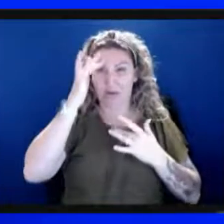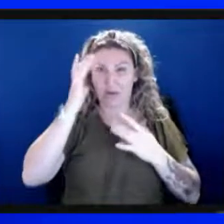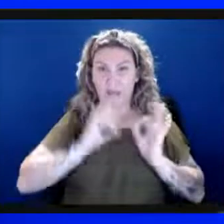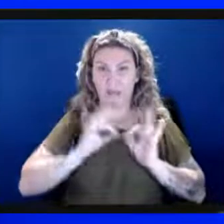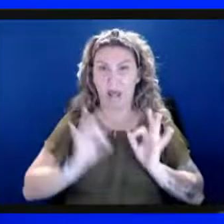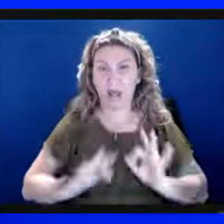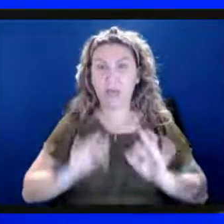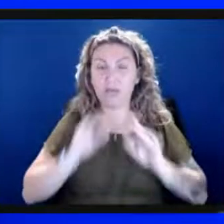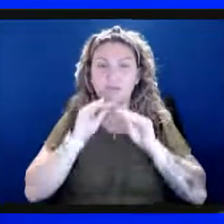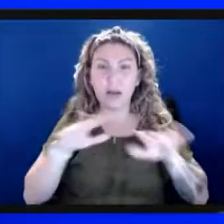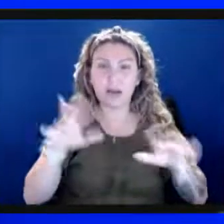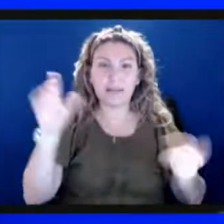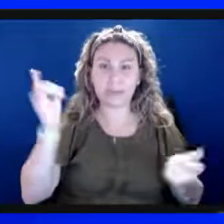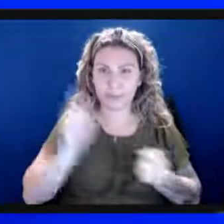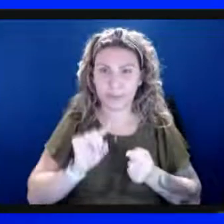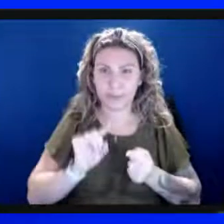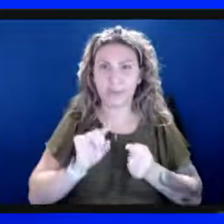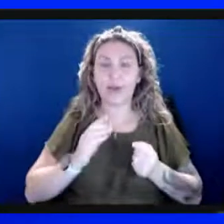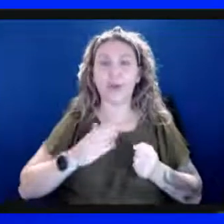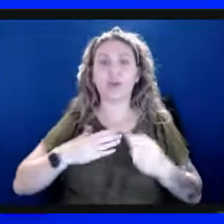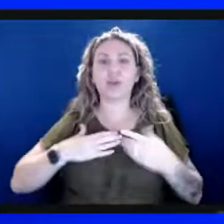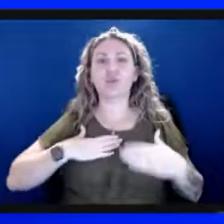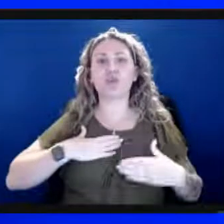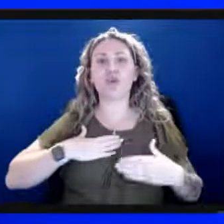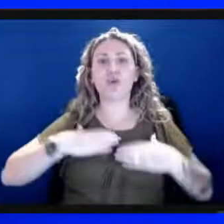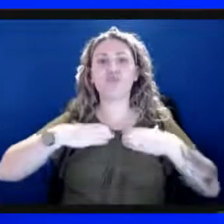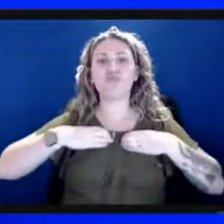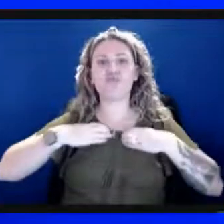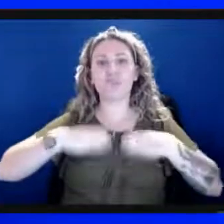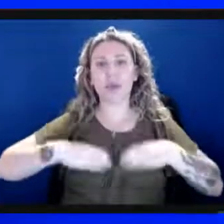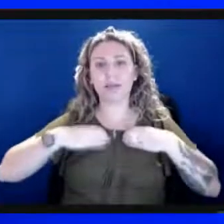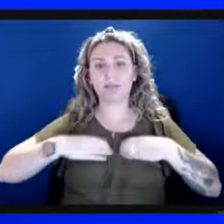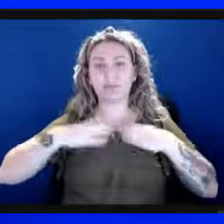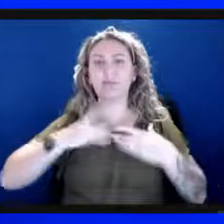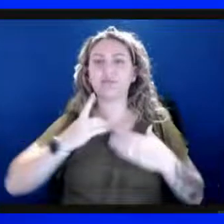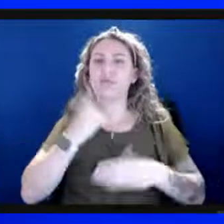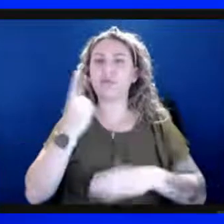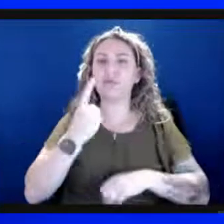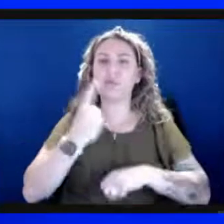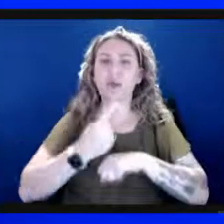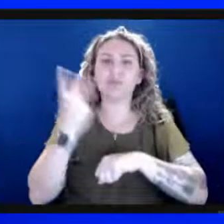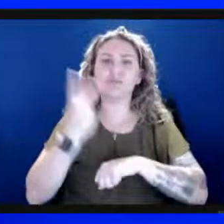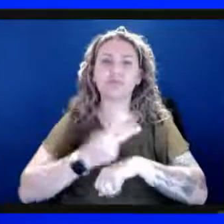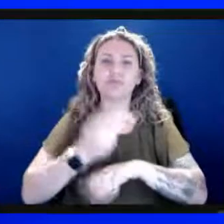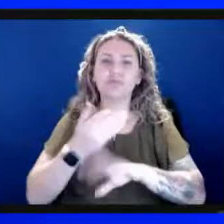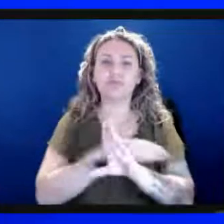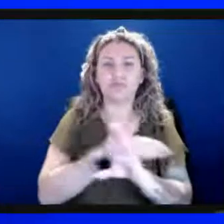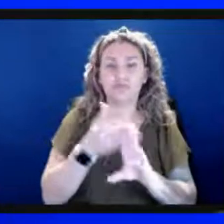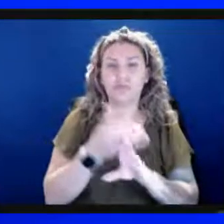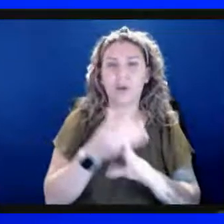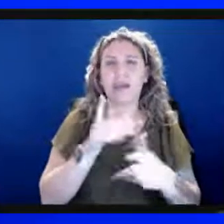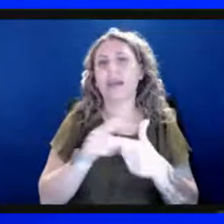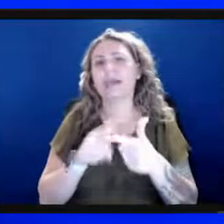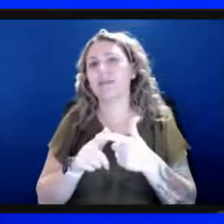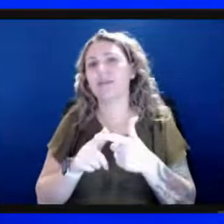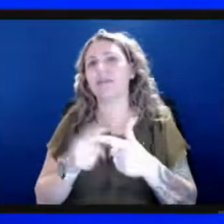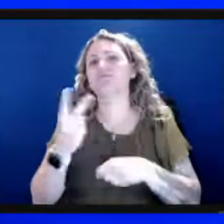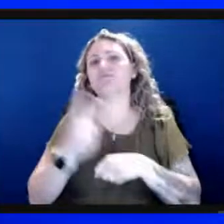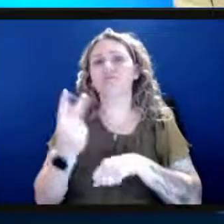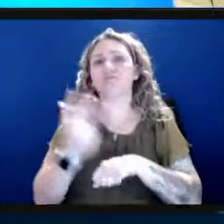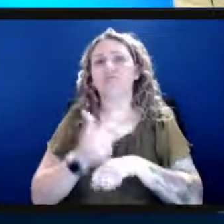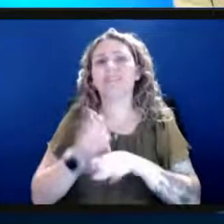really in your upper respiratory tract is especially that 1 to 2 days prior to symptoms, to about 2 to 3 days after symptoms